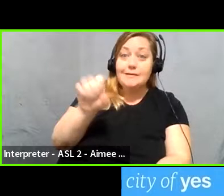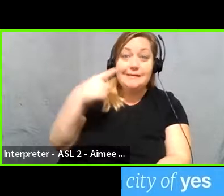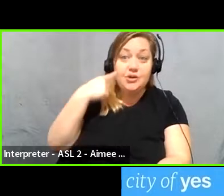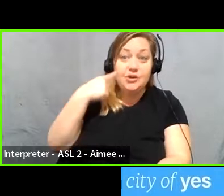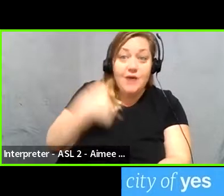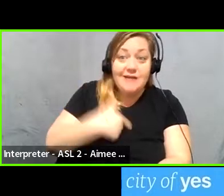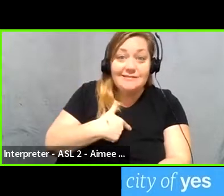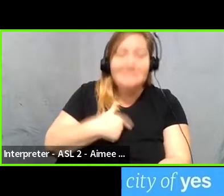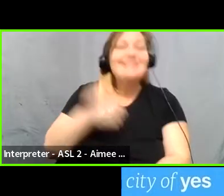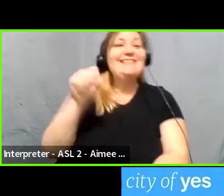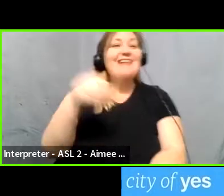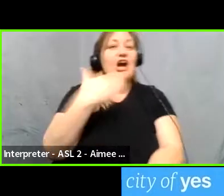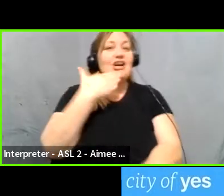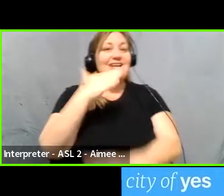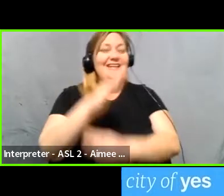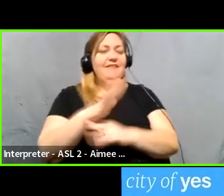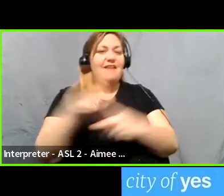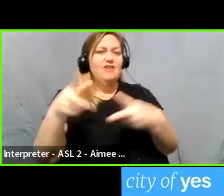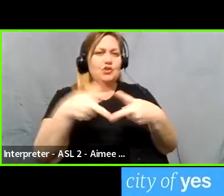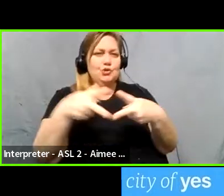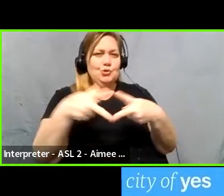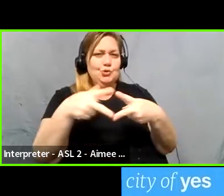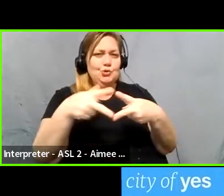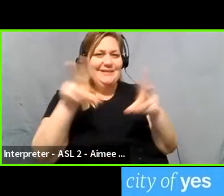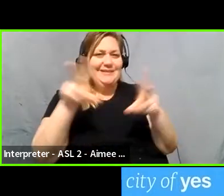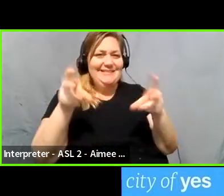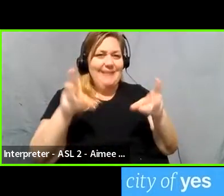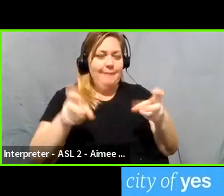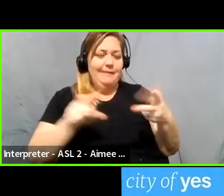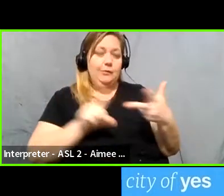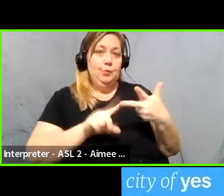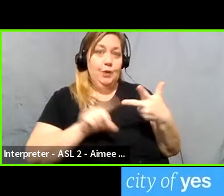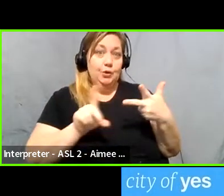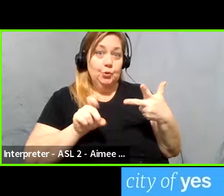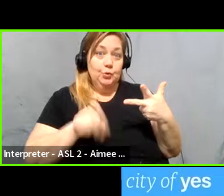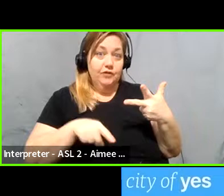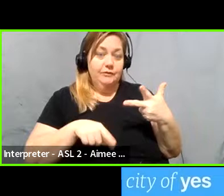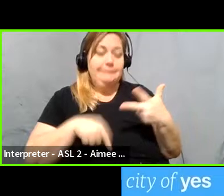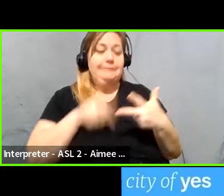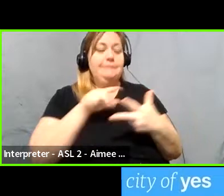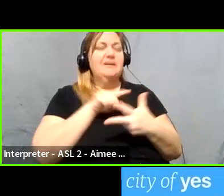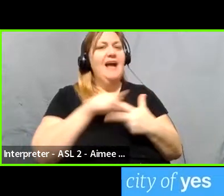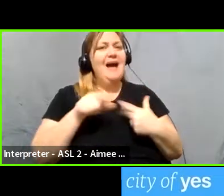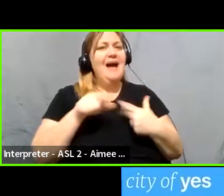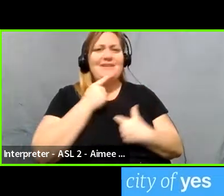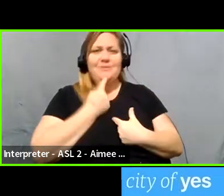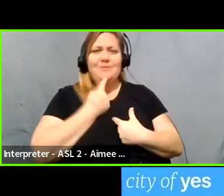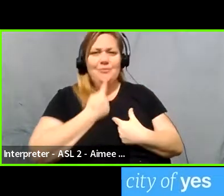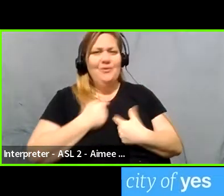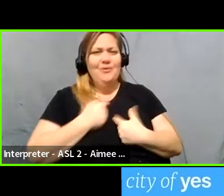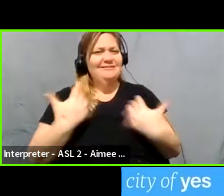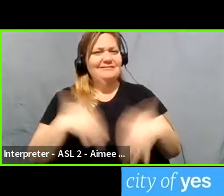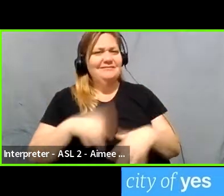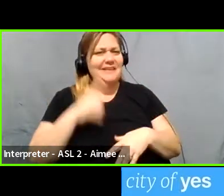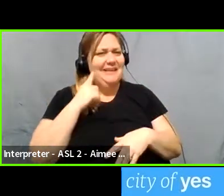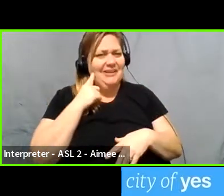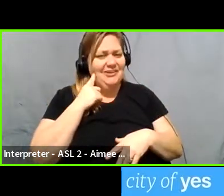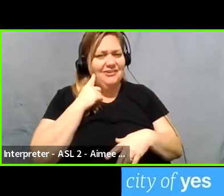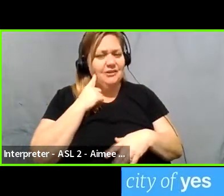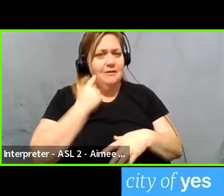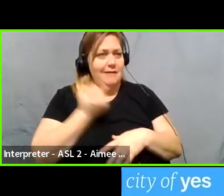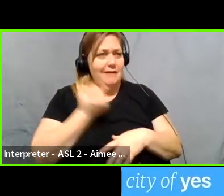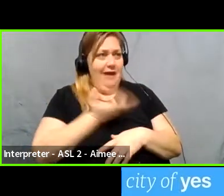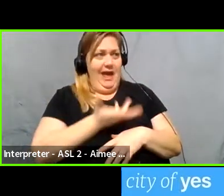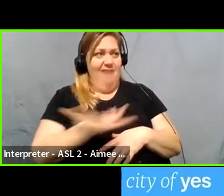I have two quick statements and then one question. I'm disappointed to hear that everything